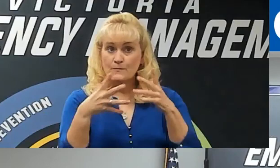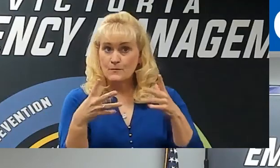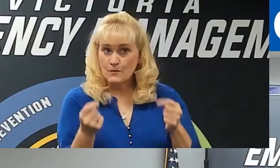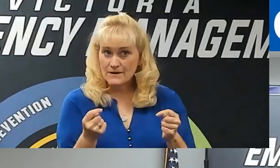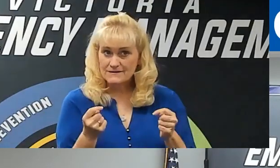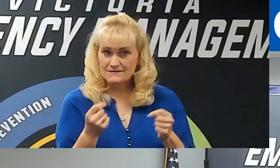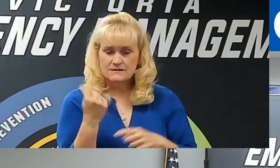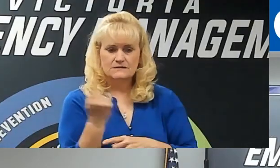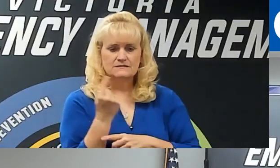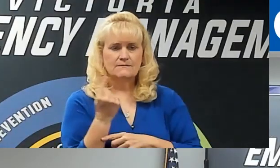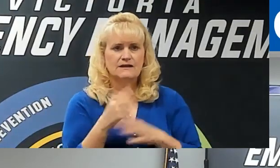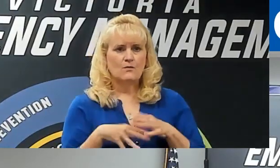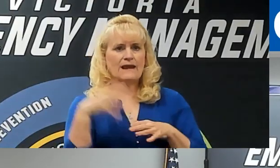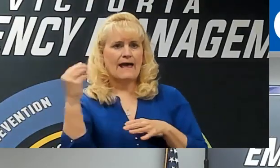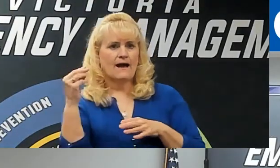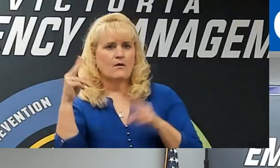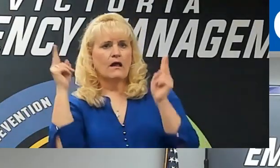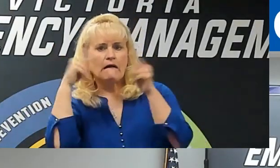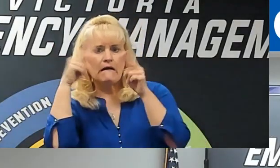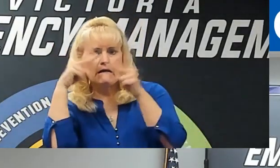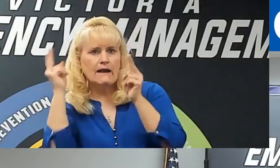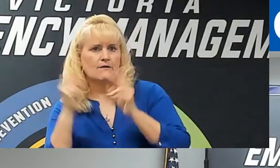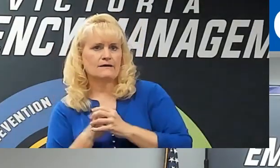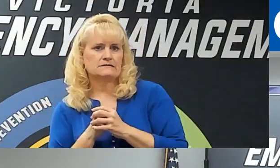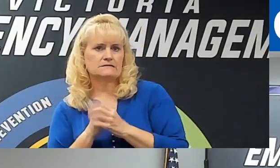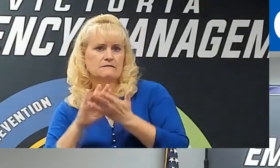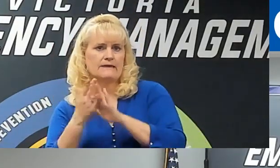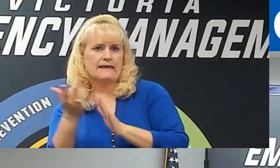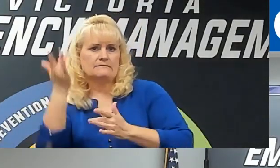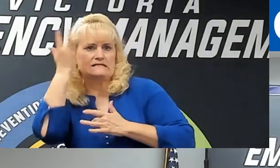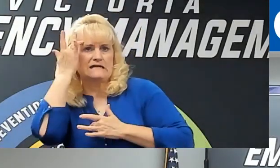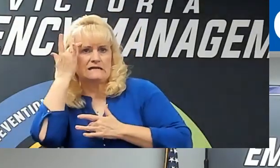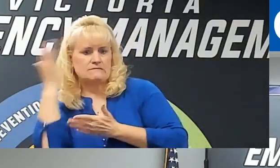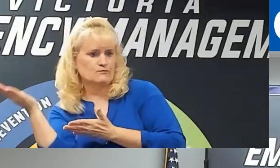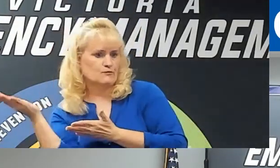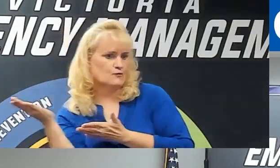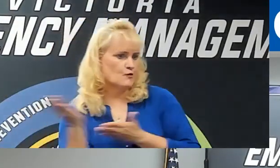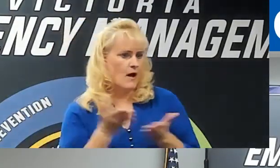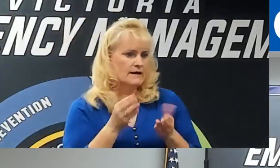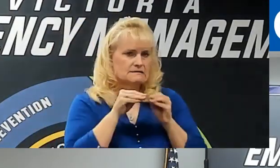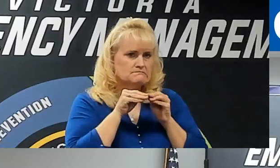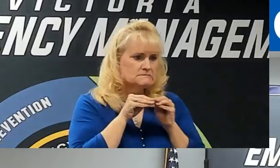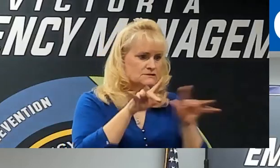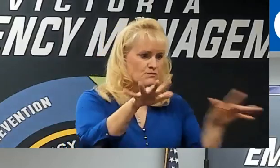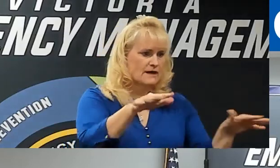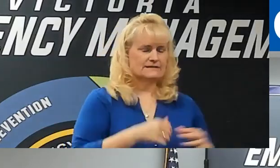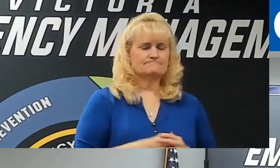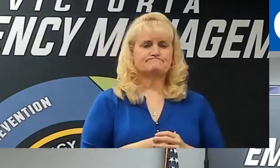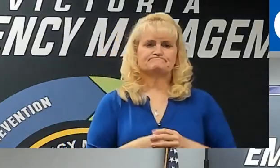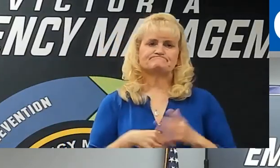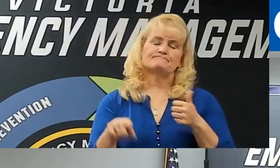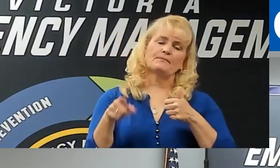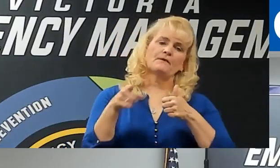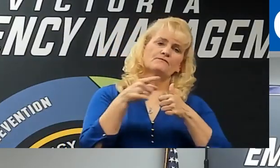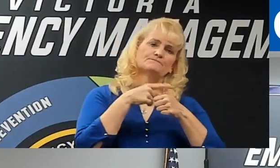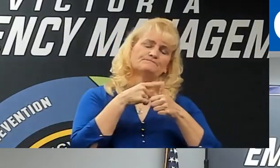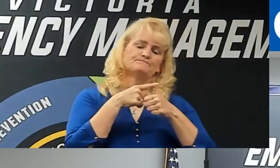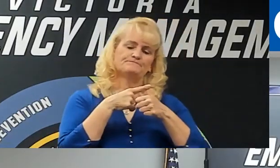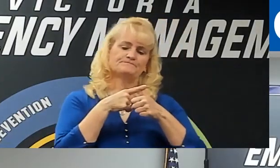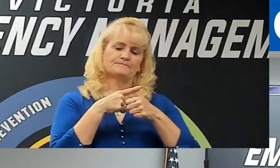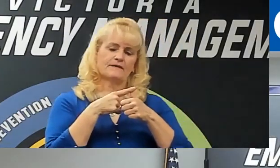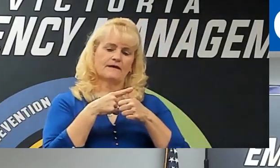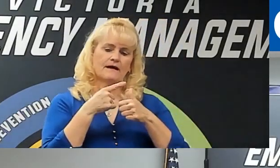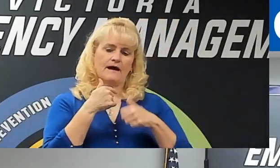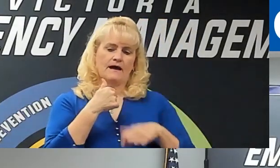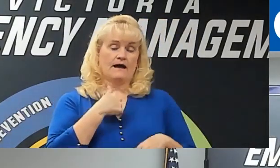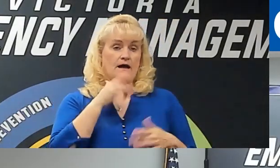exposed. So just be careful. That's what it's all about. Just be careful. So let me talk right now, and I'll mention some things. I